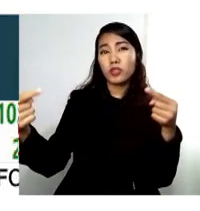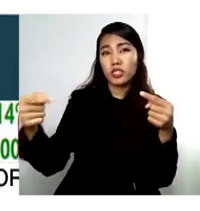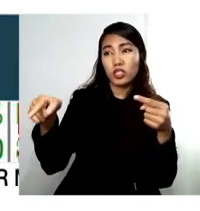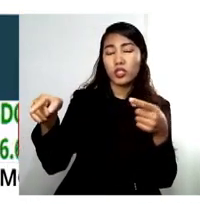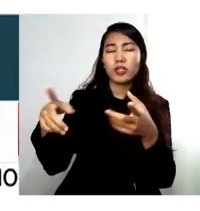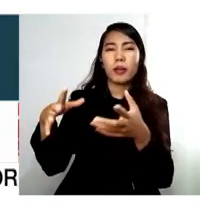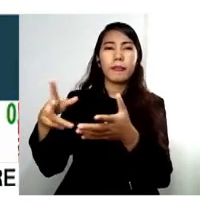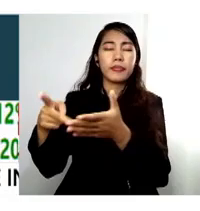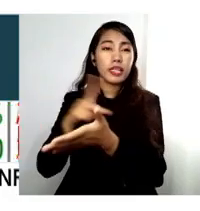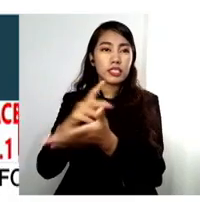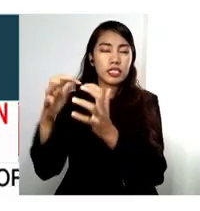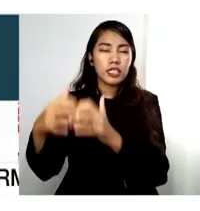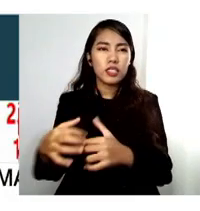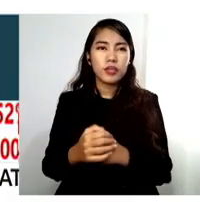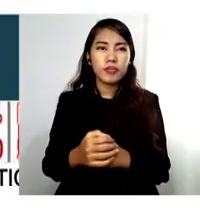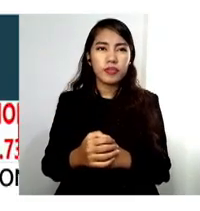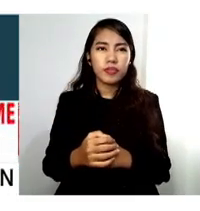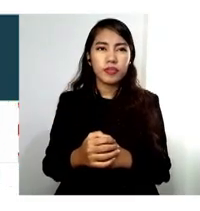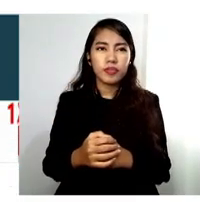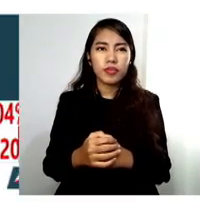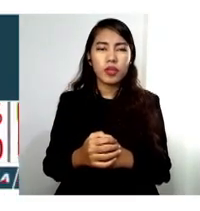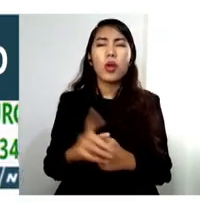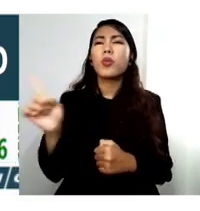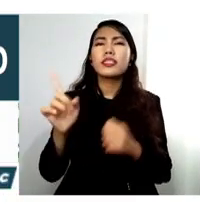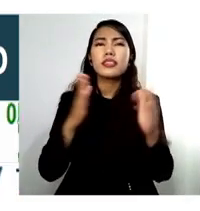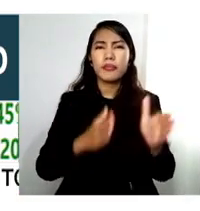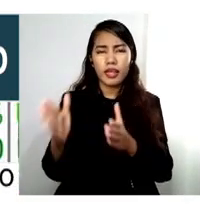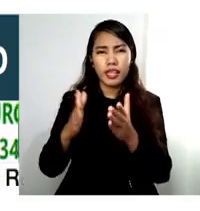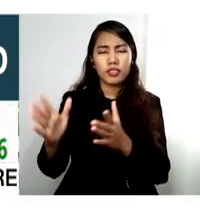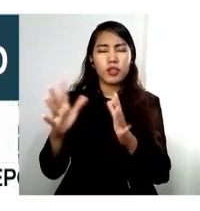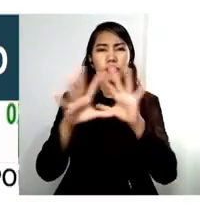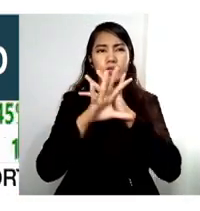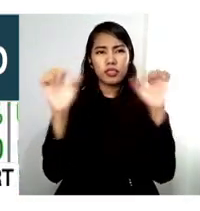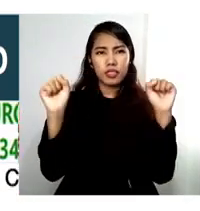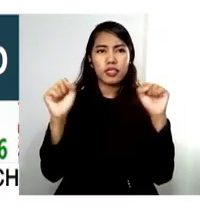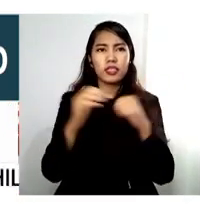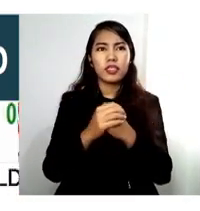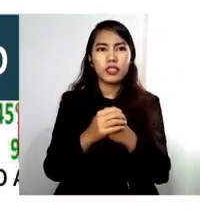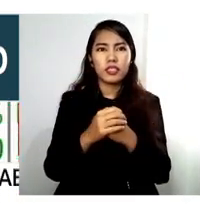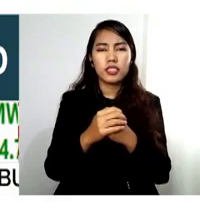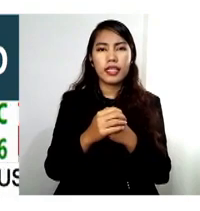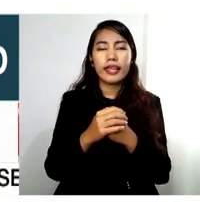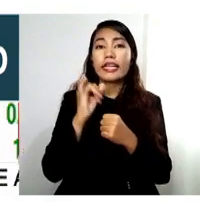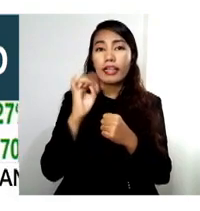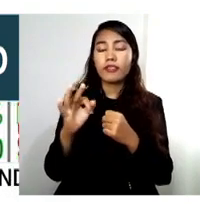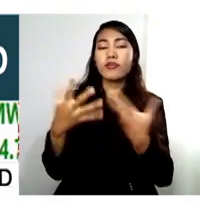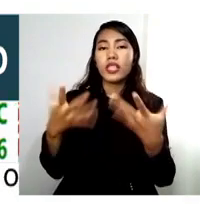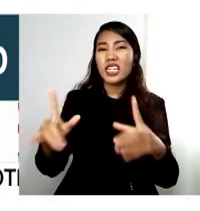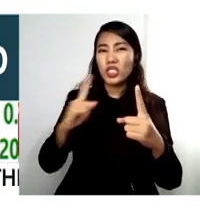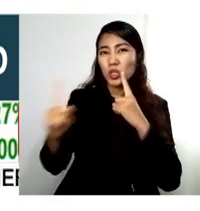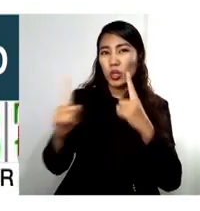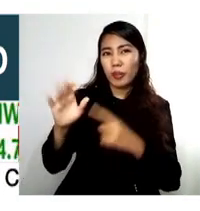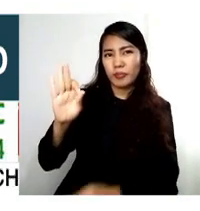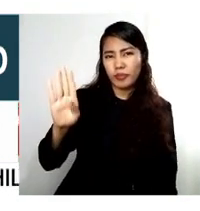down Facebook, what is the plan of the president as he, quote-unquote, talks to them? Well, I don't have to go